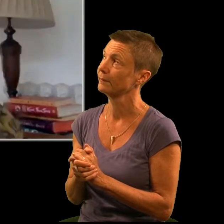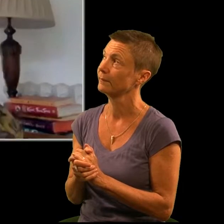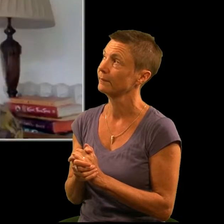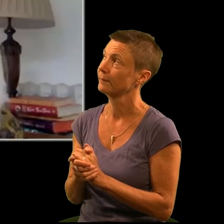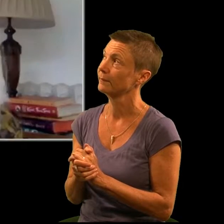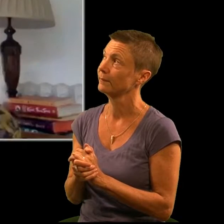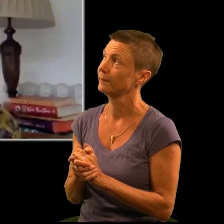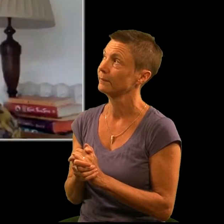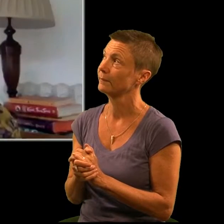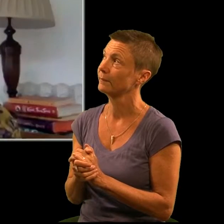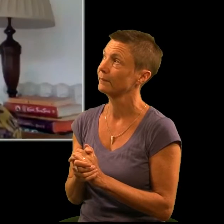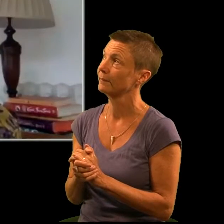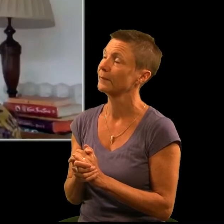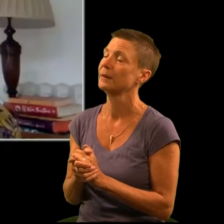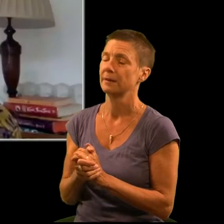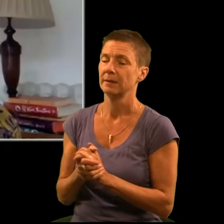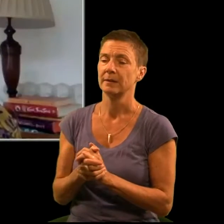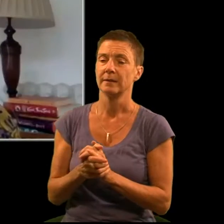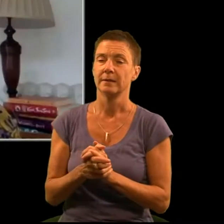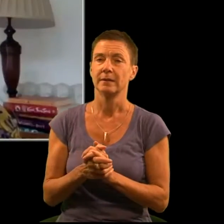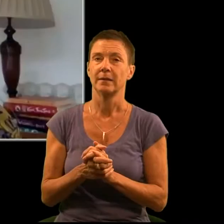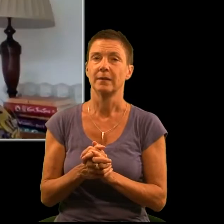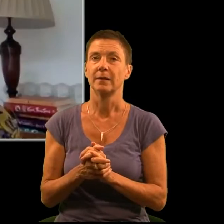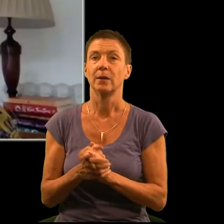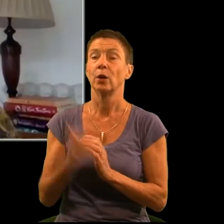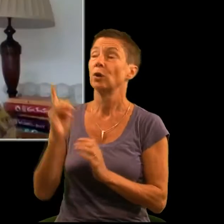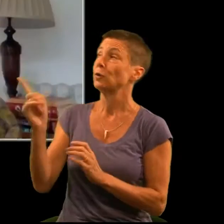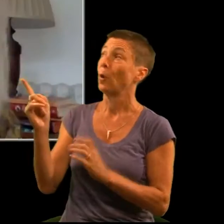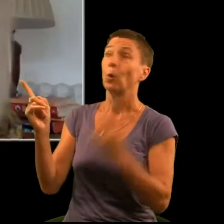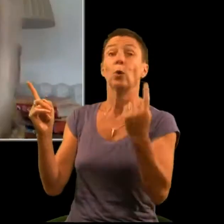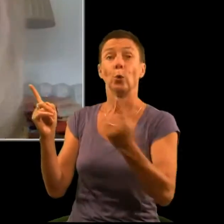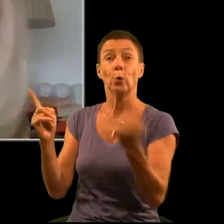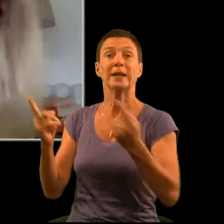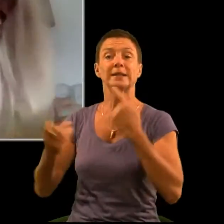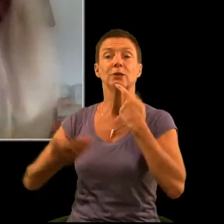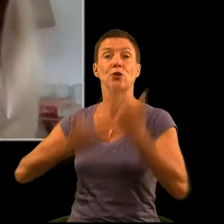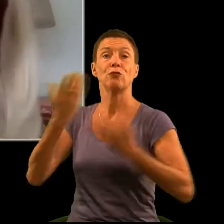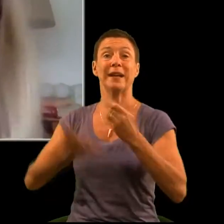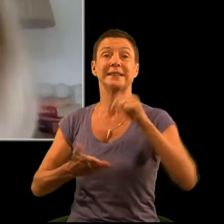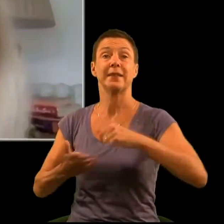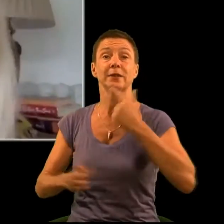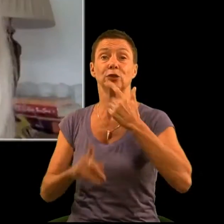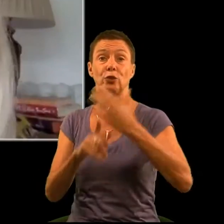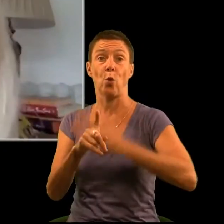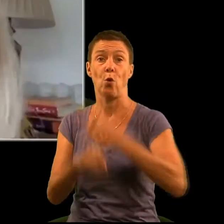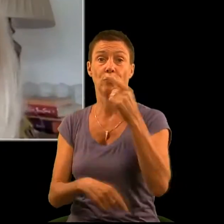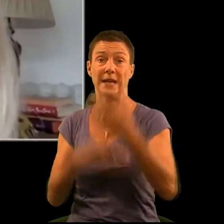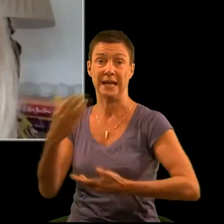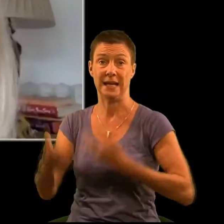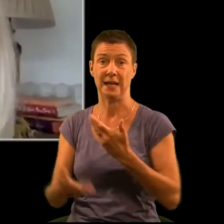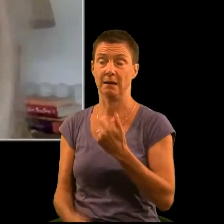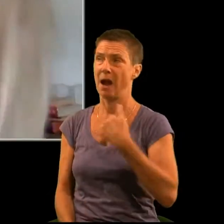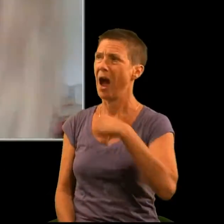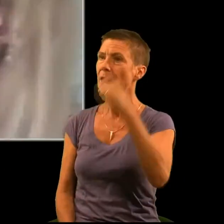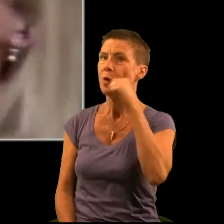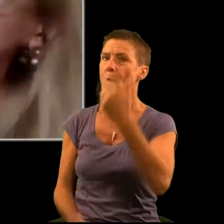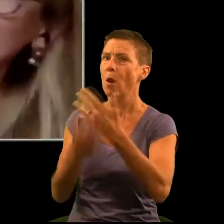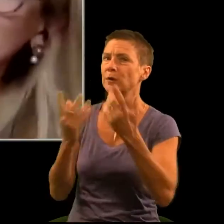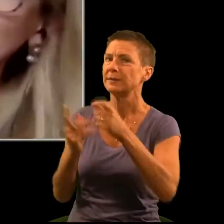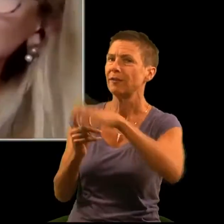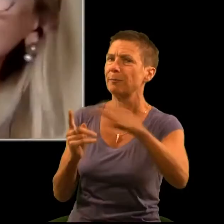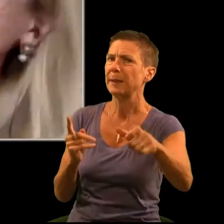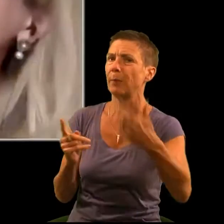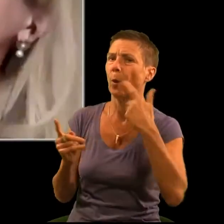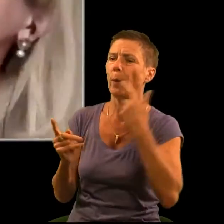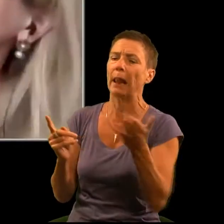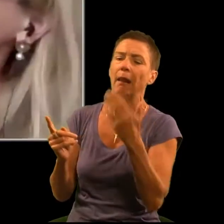it's who is the narrator and who is the narrator of this story. And so just because I know that lots of people will